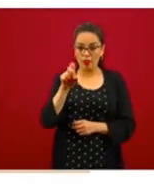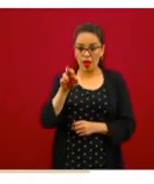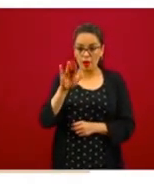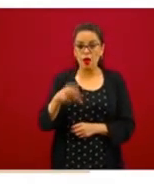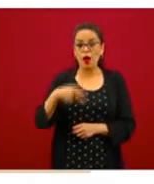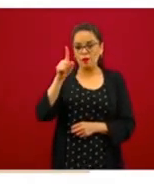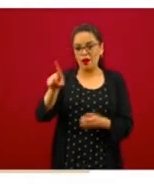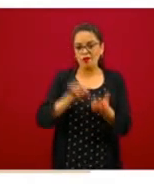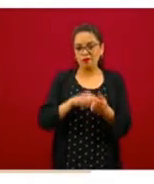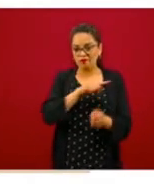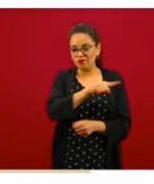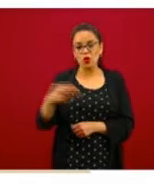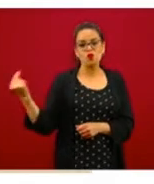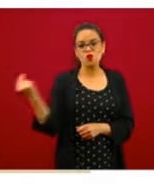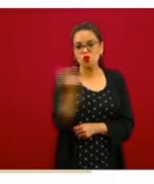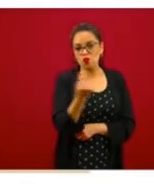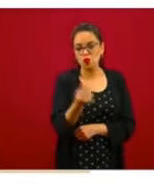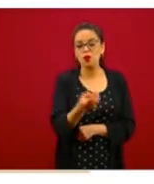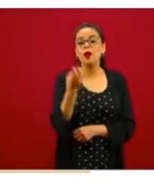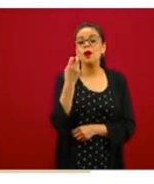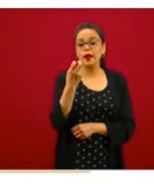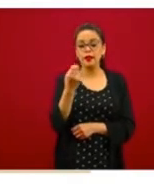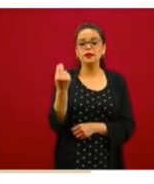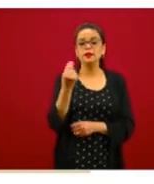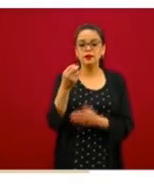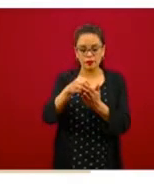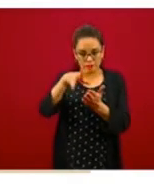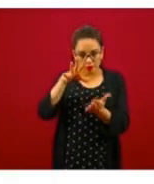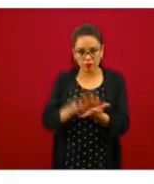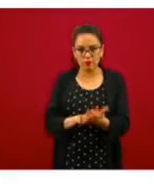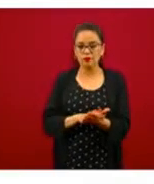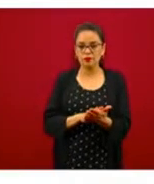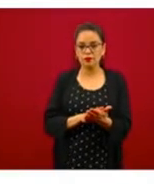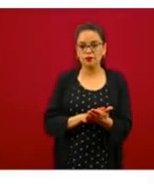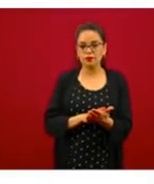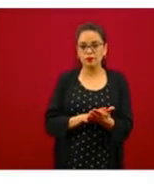registren All y we que hagan want la is for you to autovalidación. register La yourself siguiente, and to do the validation.